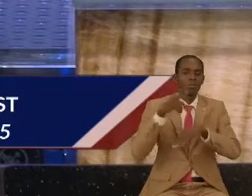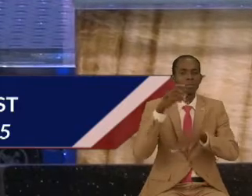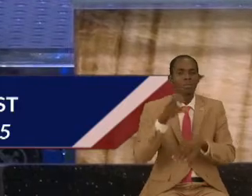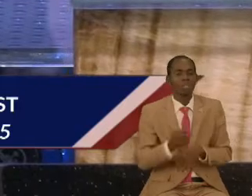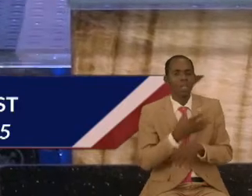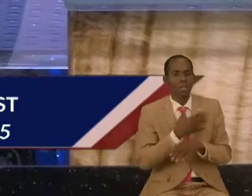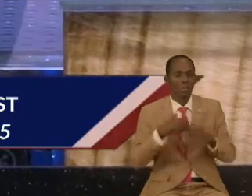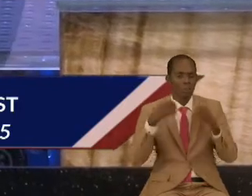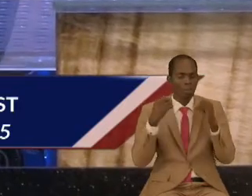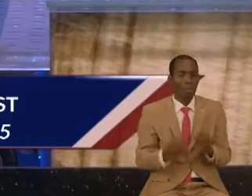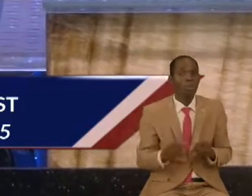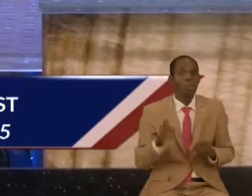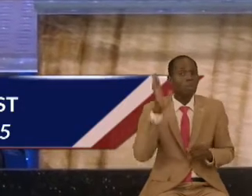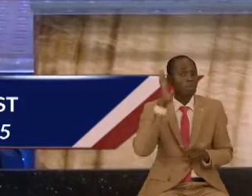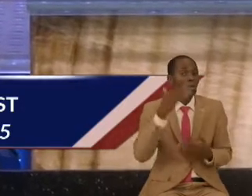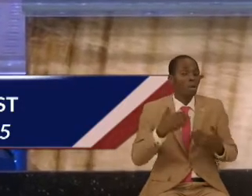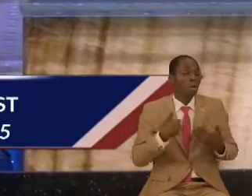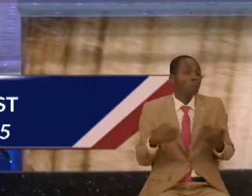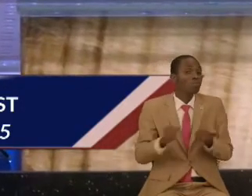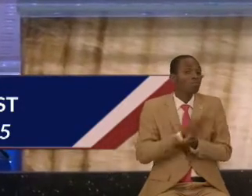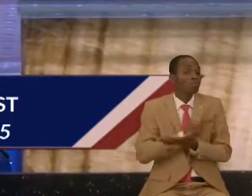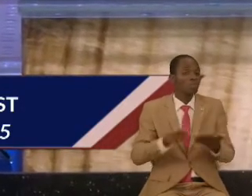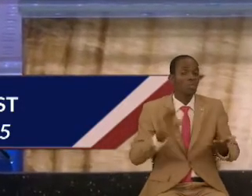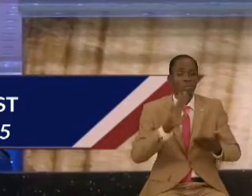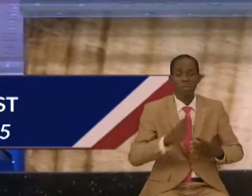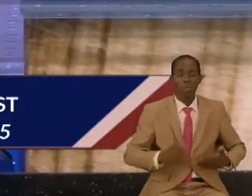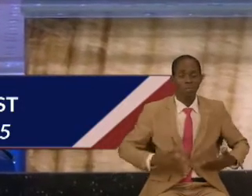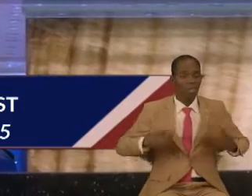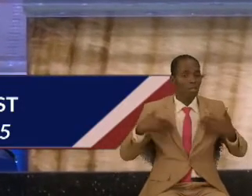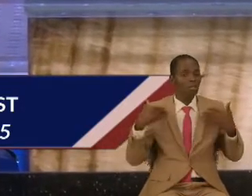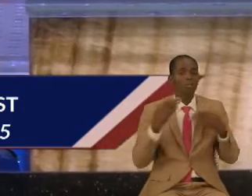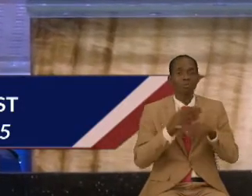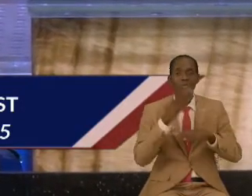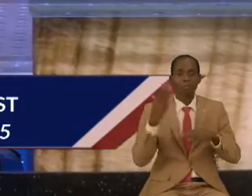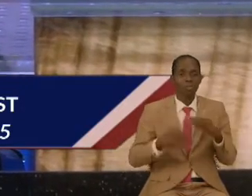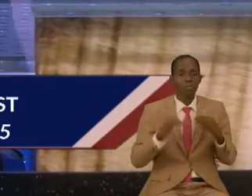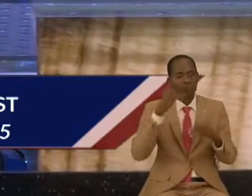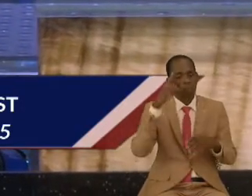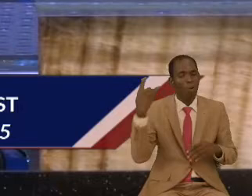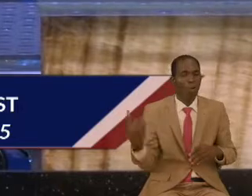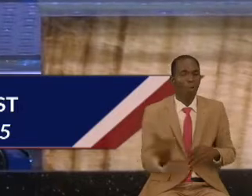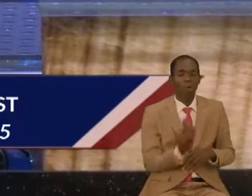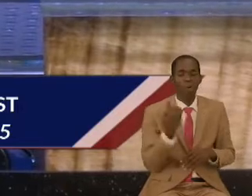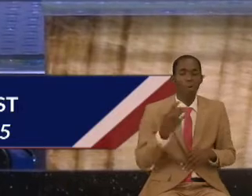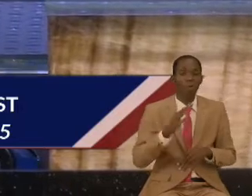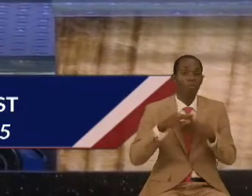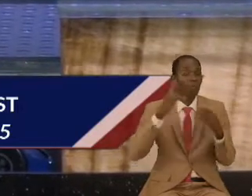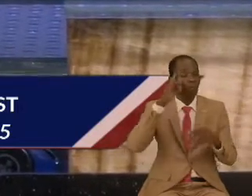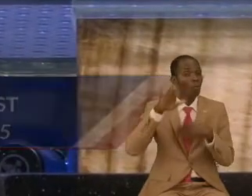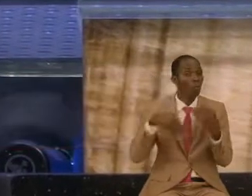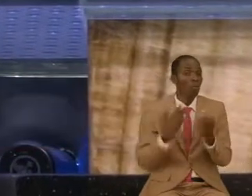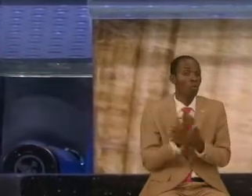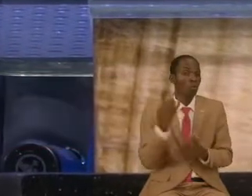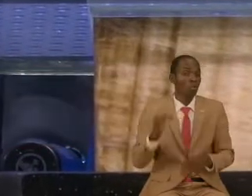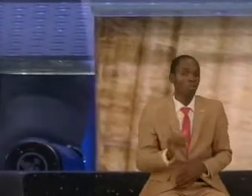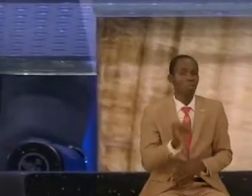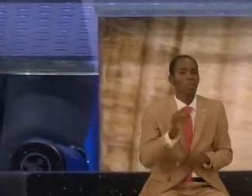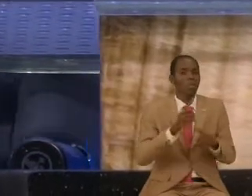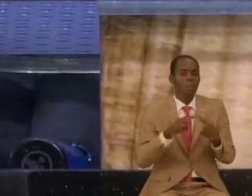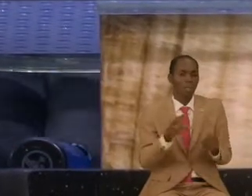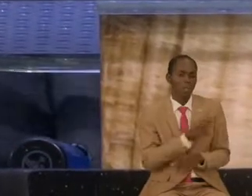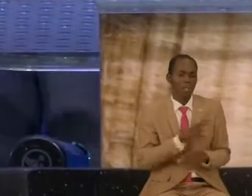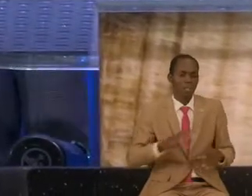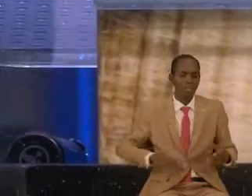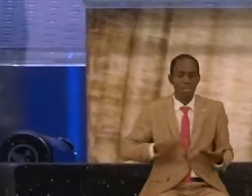powers, they could have ruined your life, wrecked your life for all eternity. But Christ on the